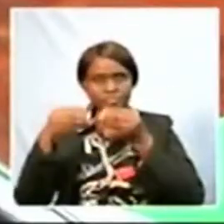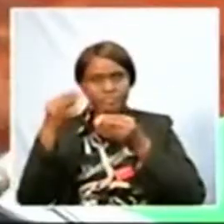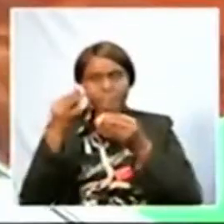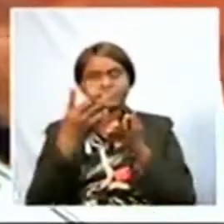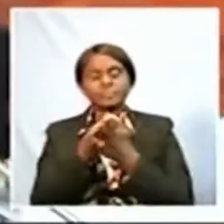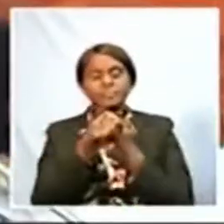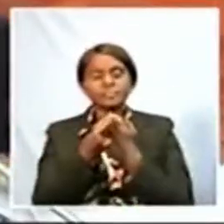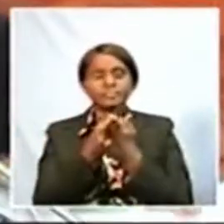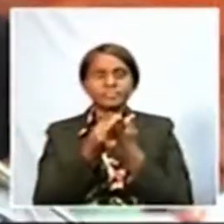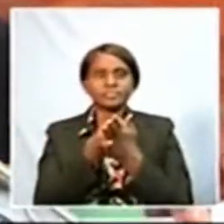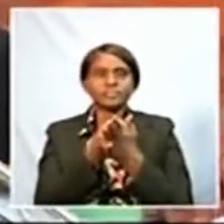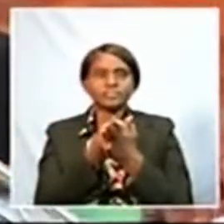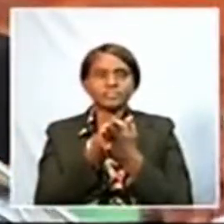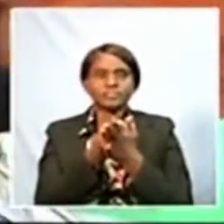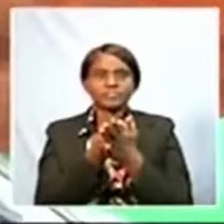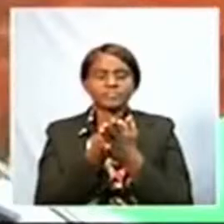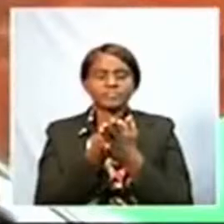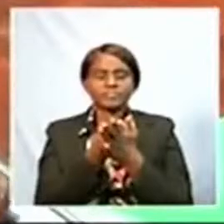funds.